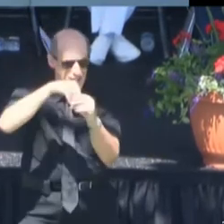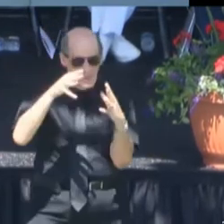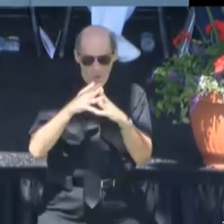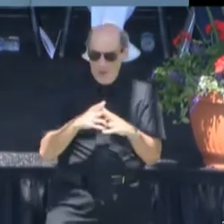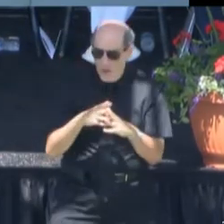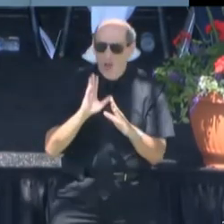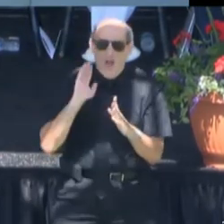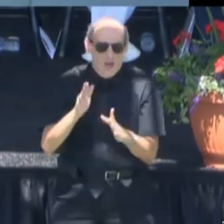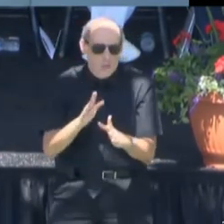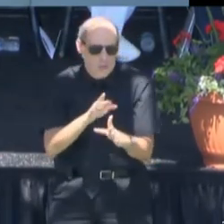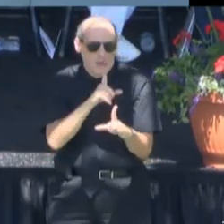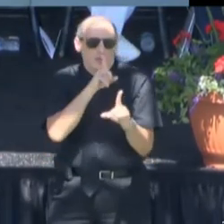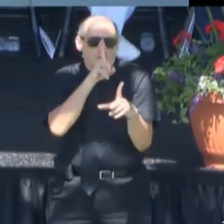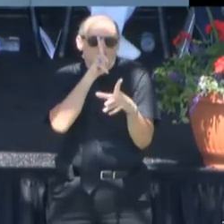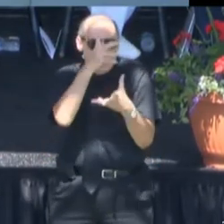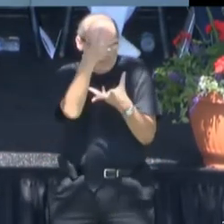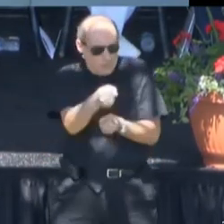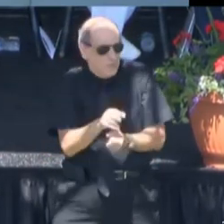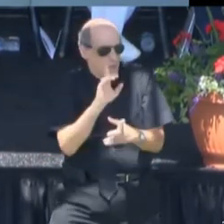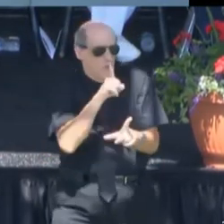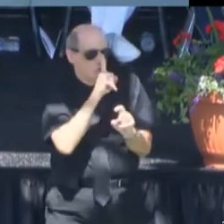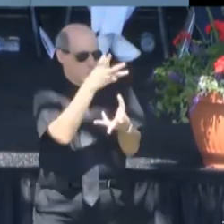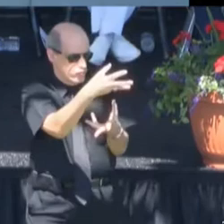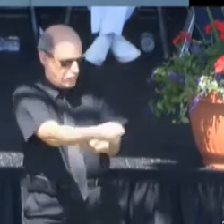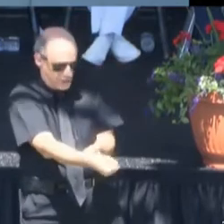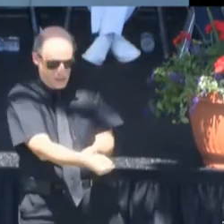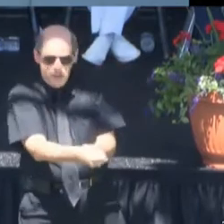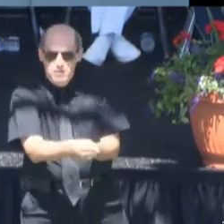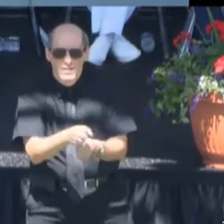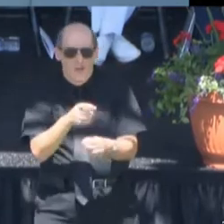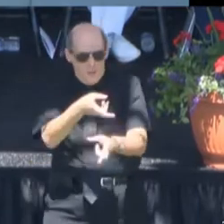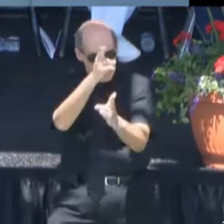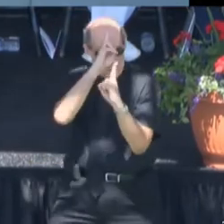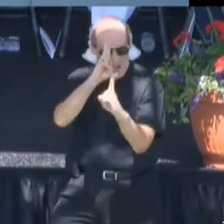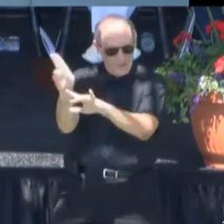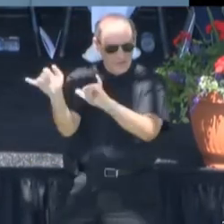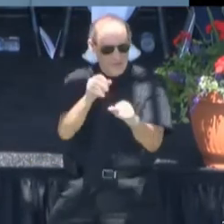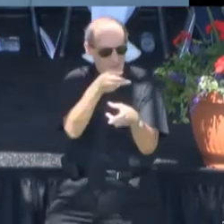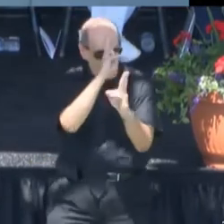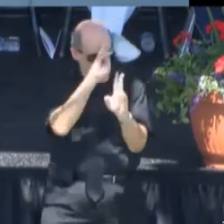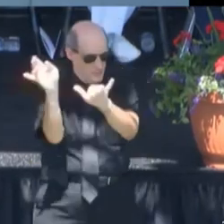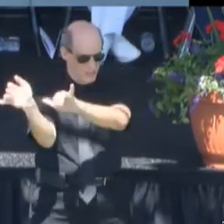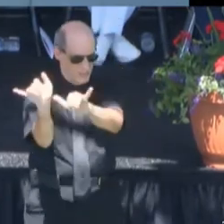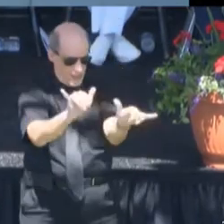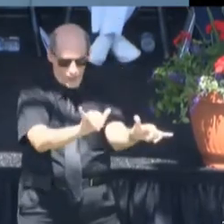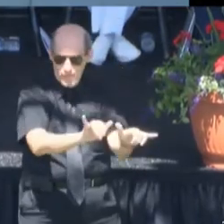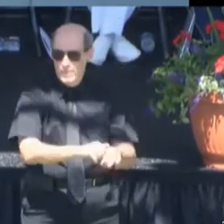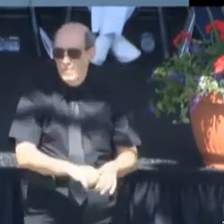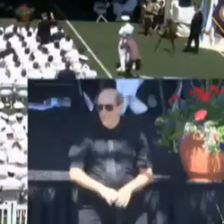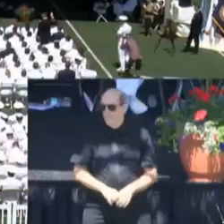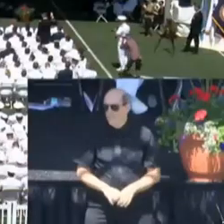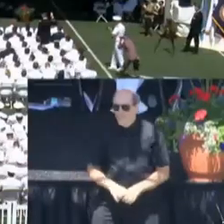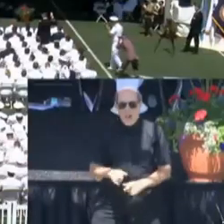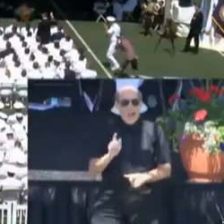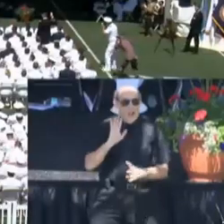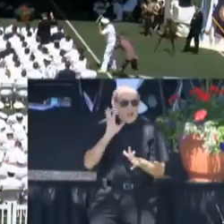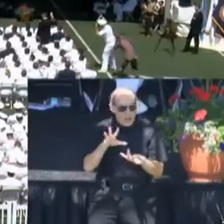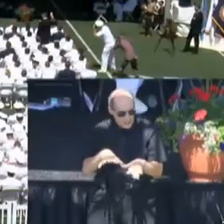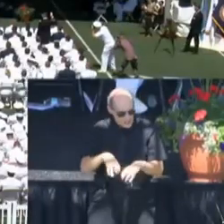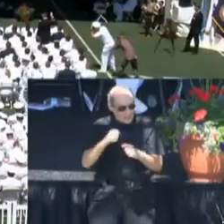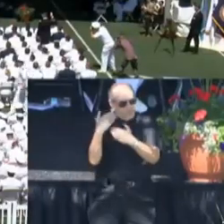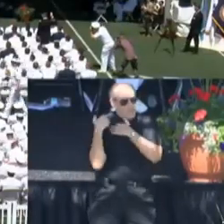that I will bear true faith and allegiance to the same, that I take